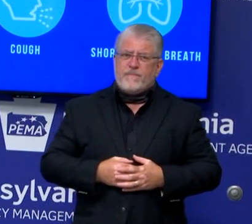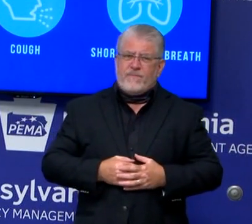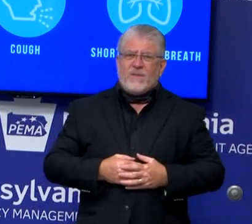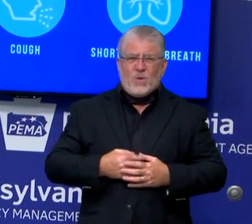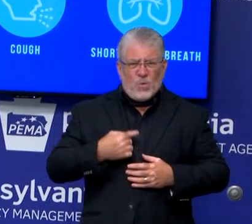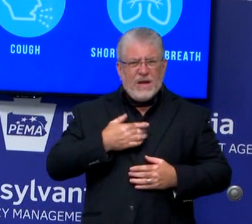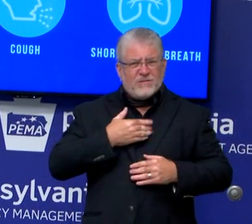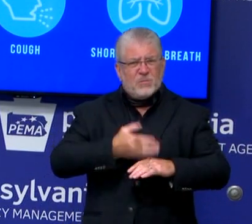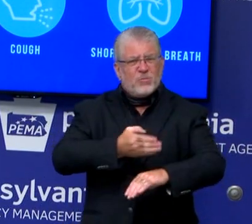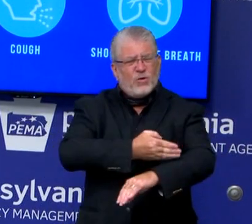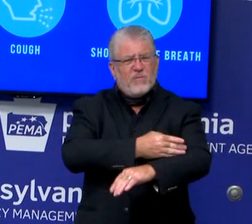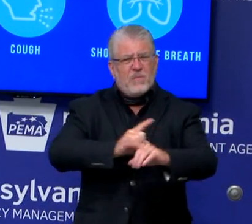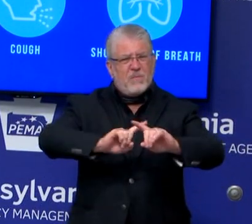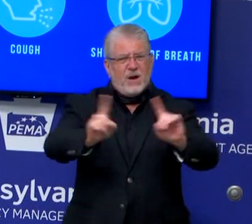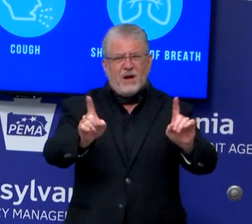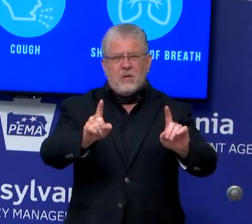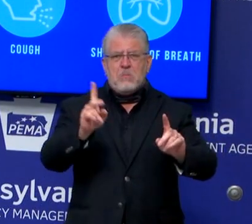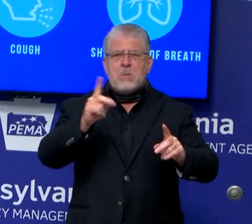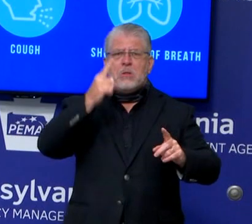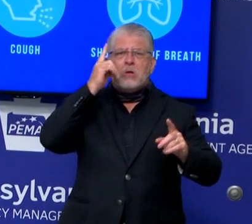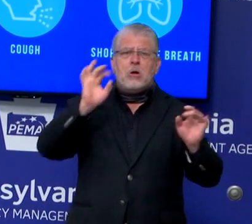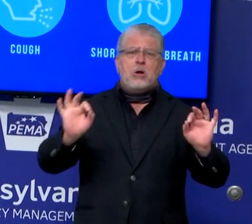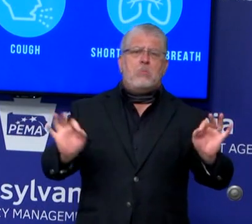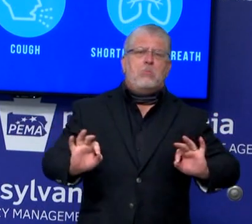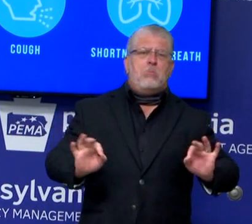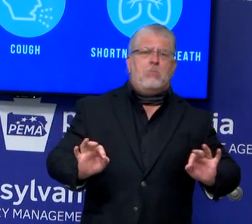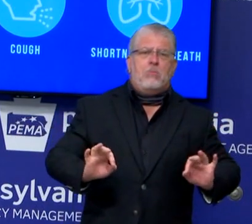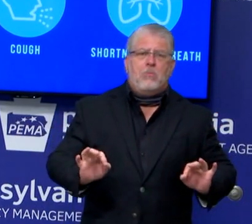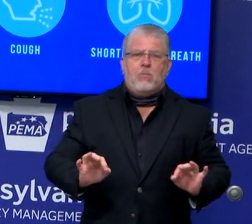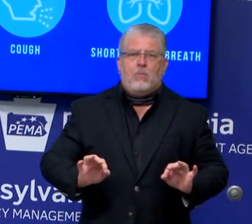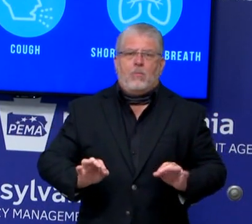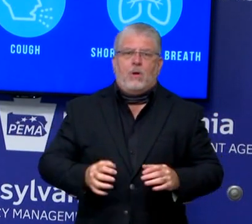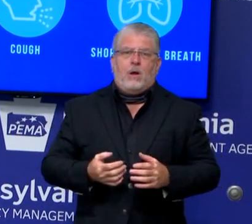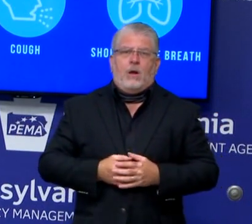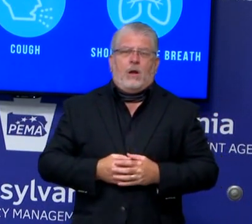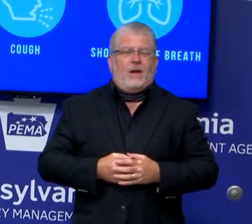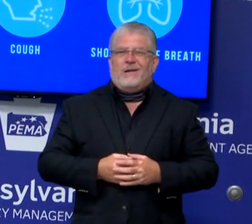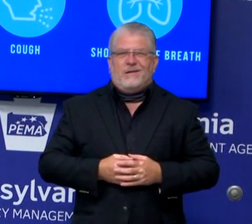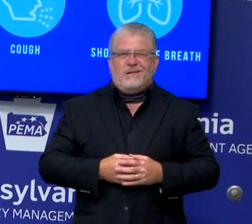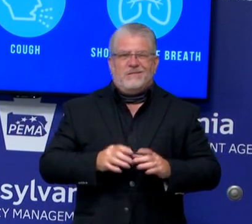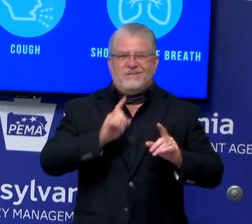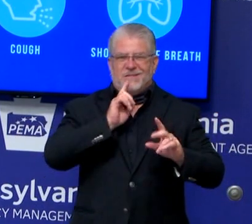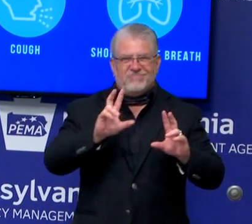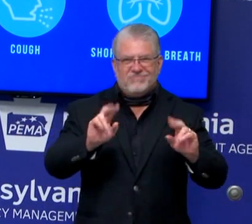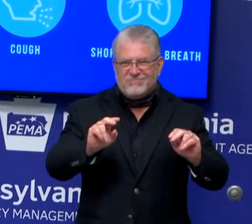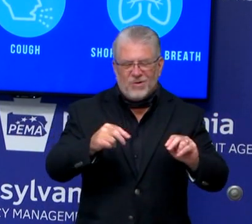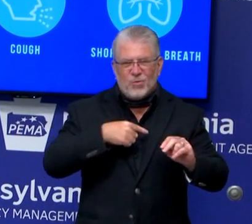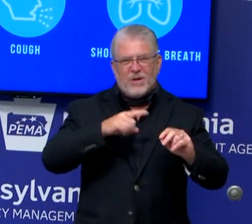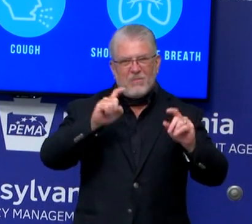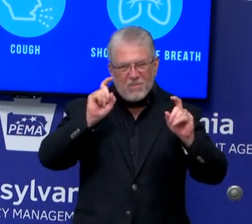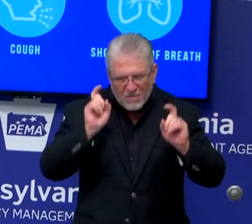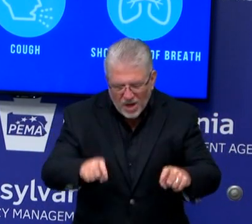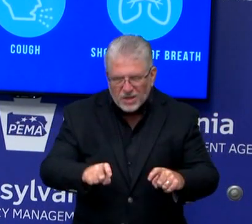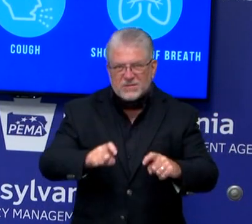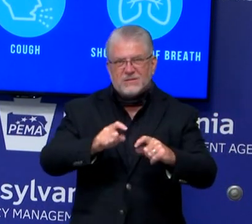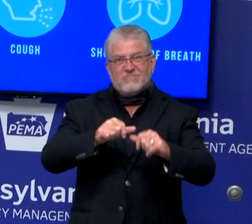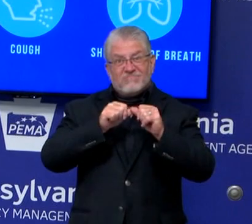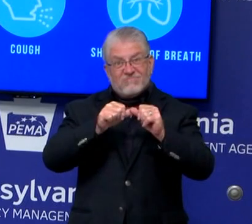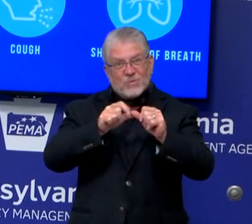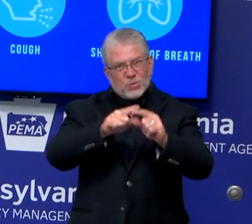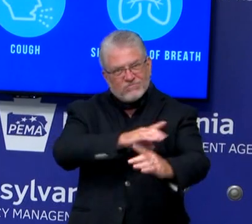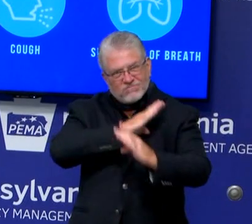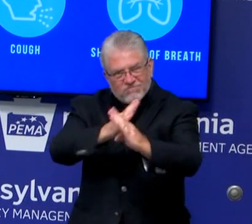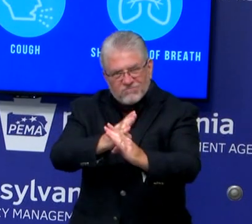live and where we need to continue to work against them. To the perpetuators of these and